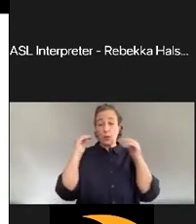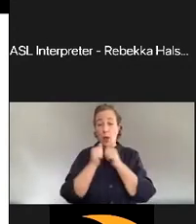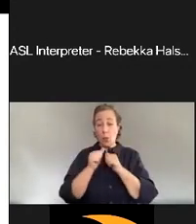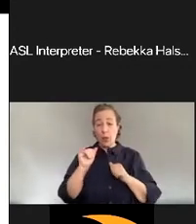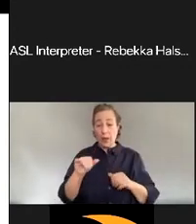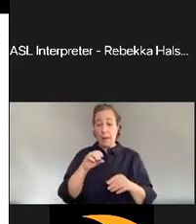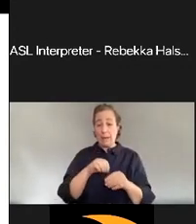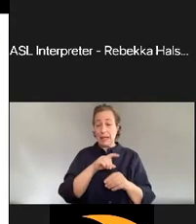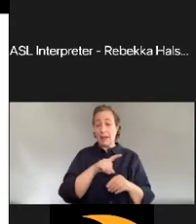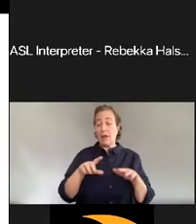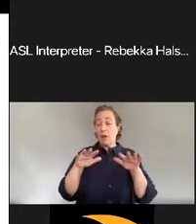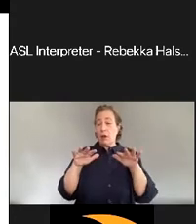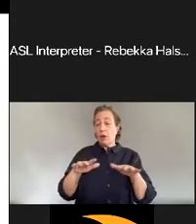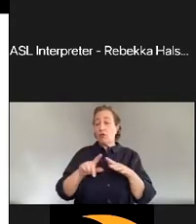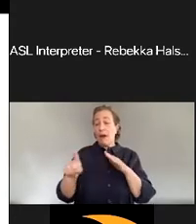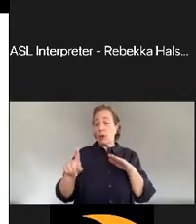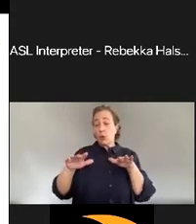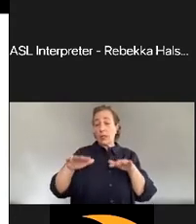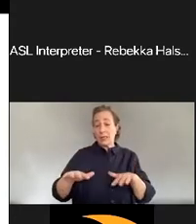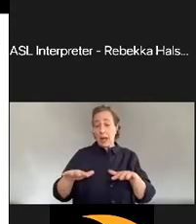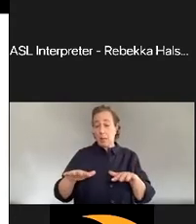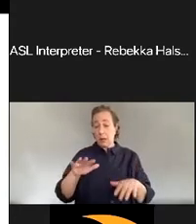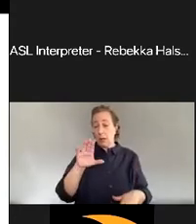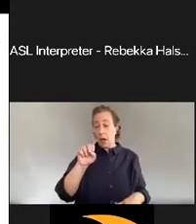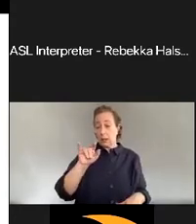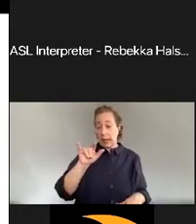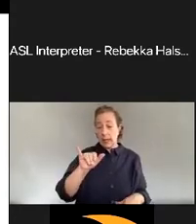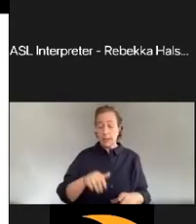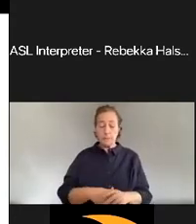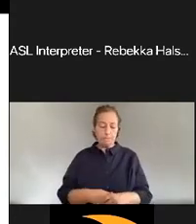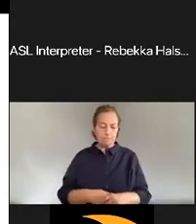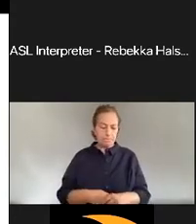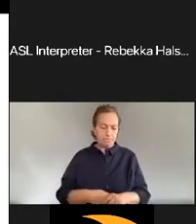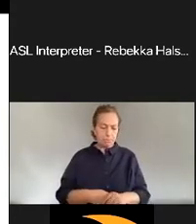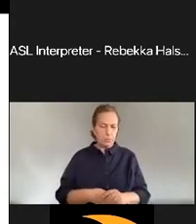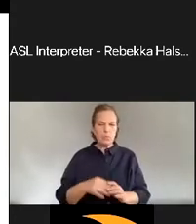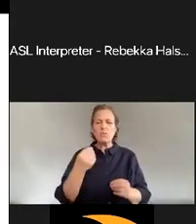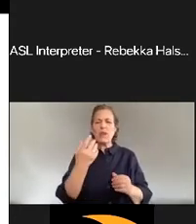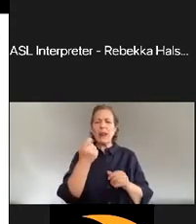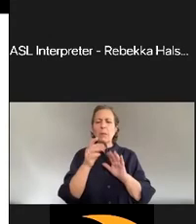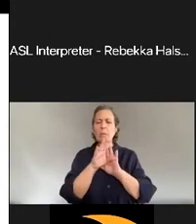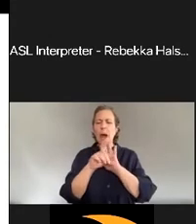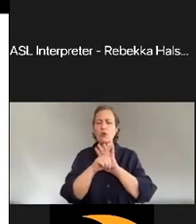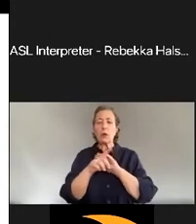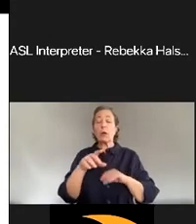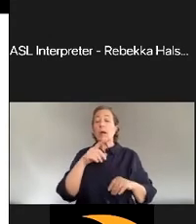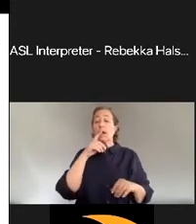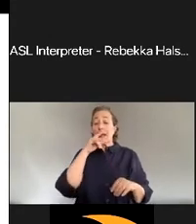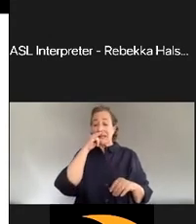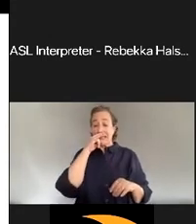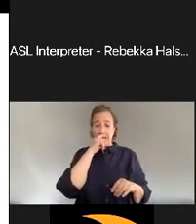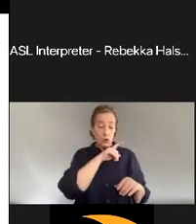Custody. So for your knowledge and background, kids who arrive to the United